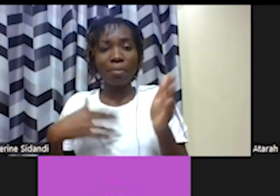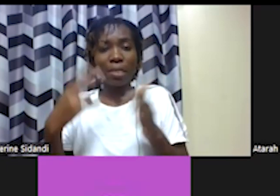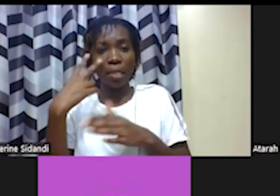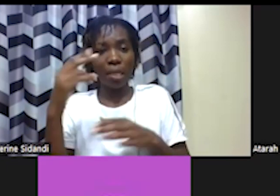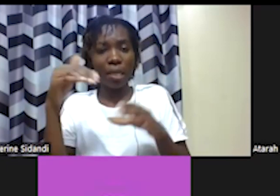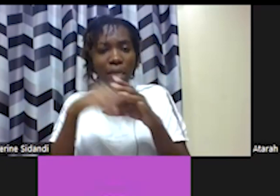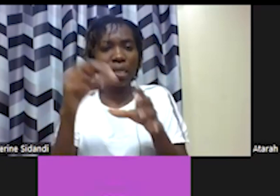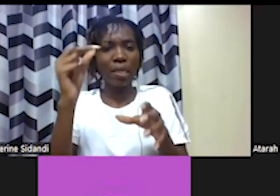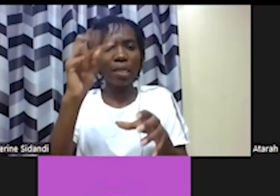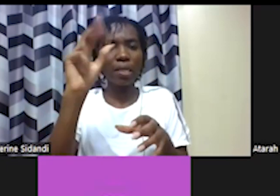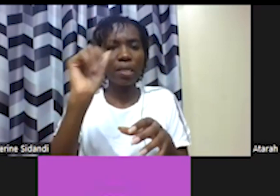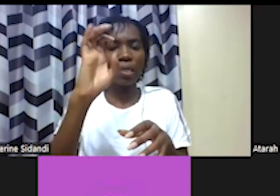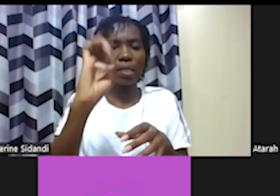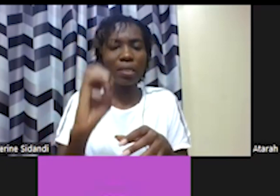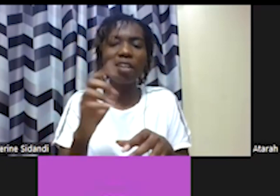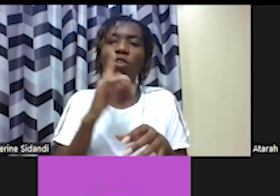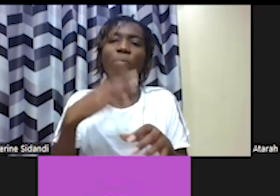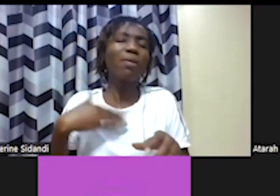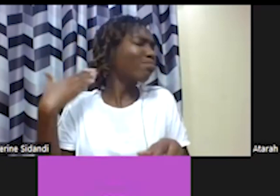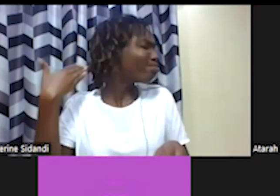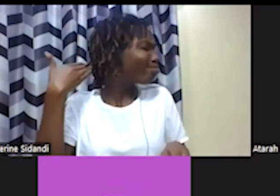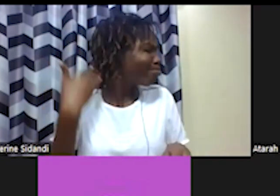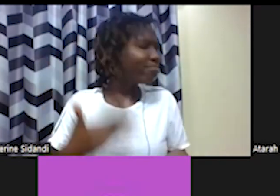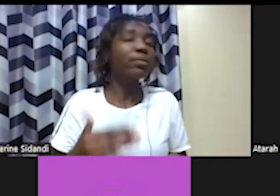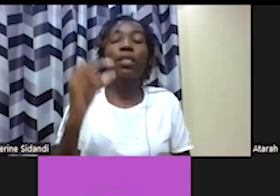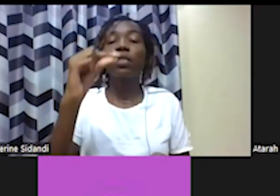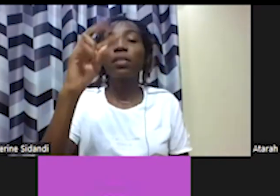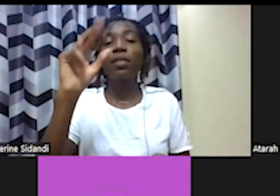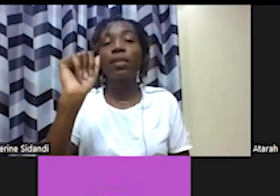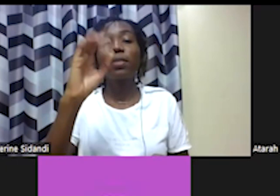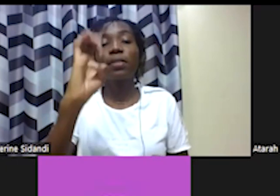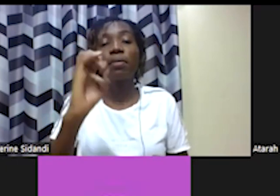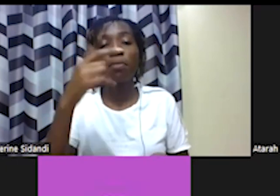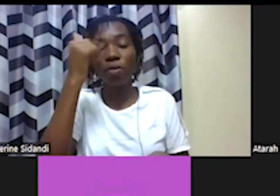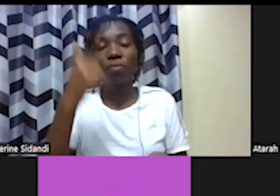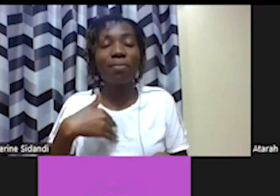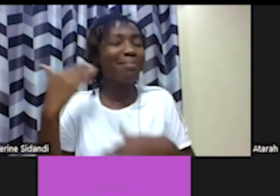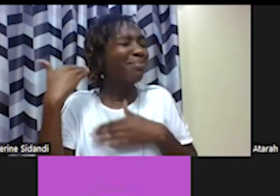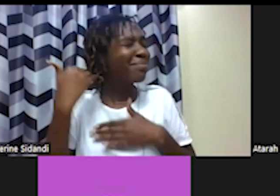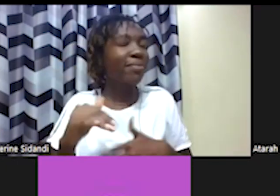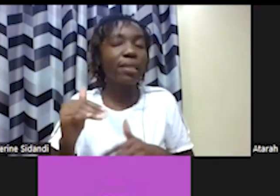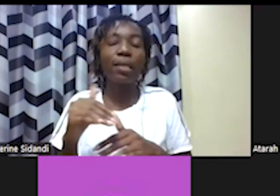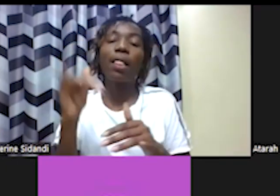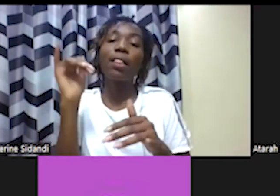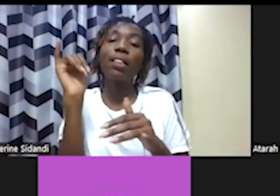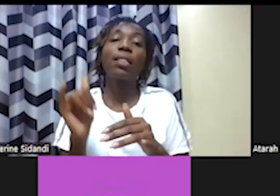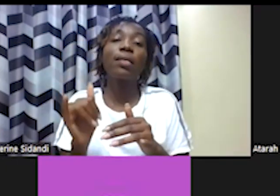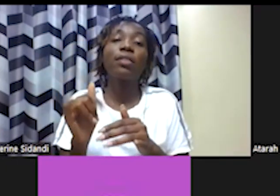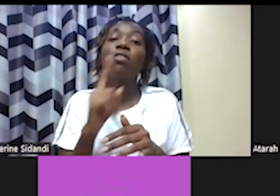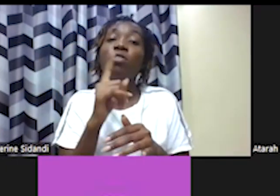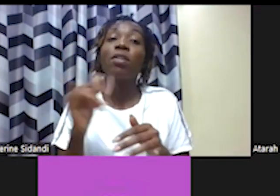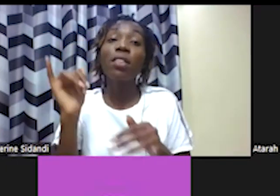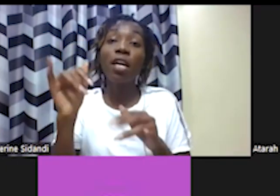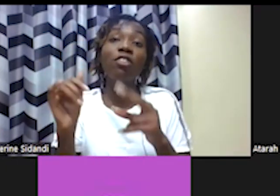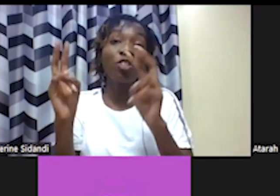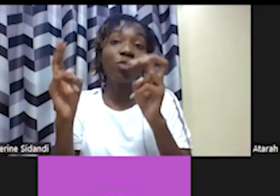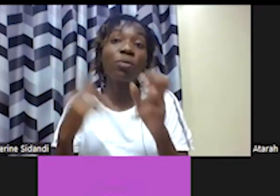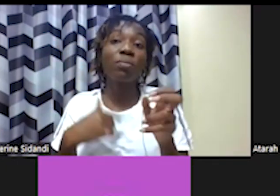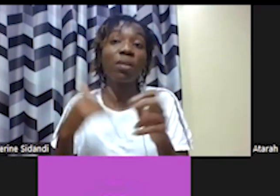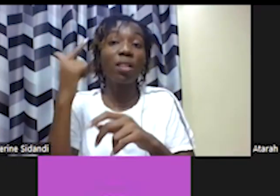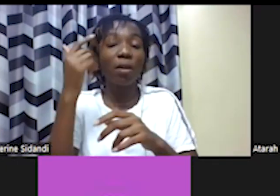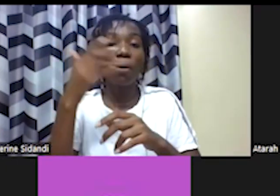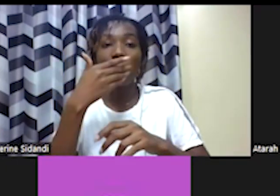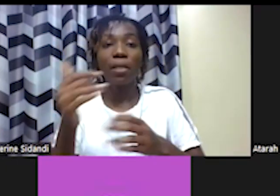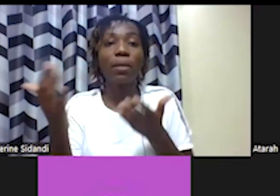I hate Grace because I hate those negative traits that I have. That is a topic, Grace, I think, please bring on board the